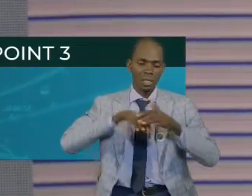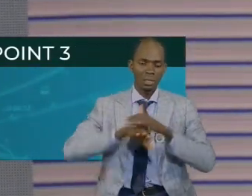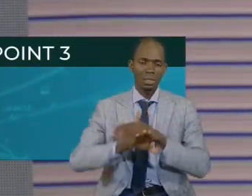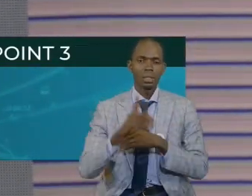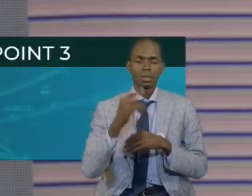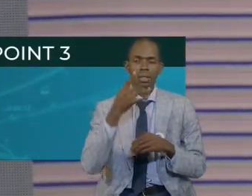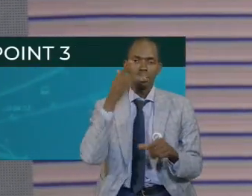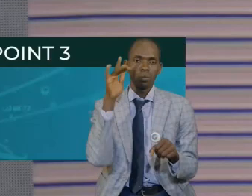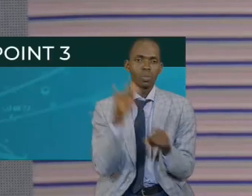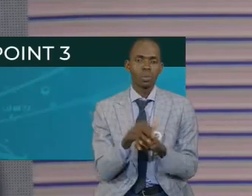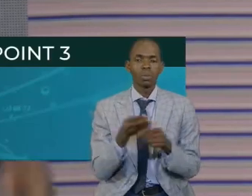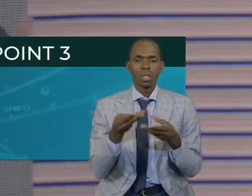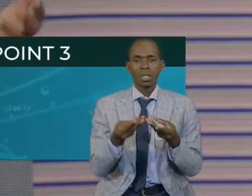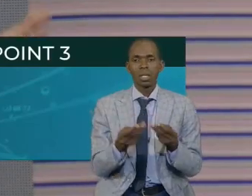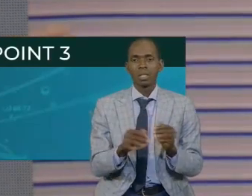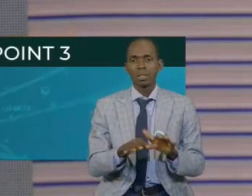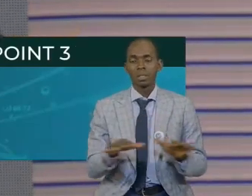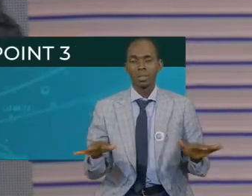Canaan.